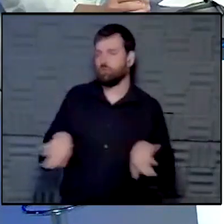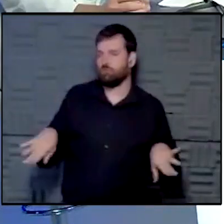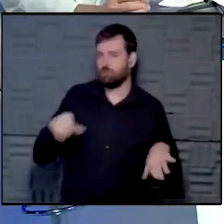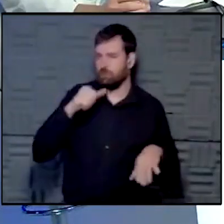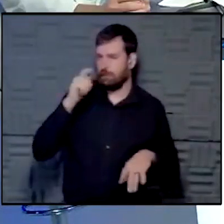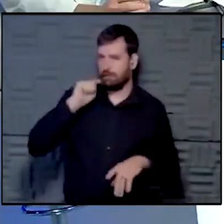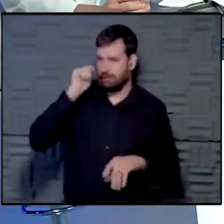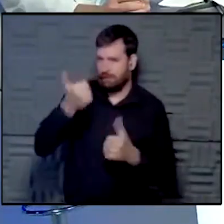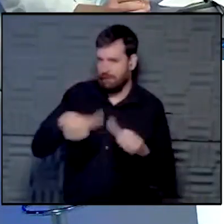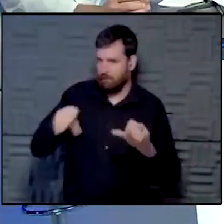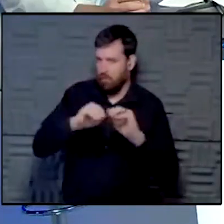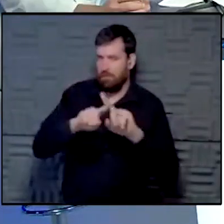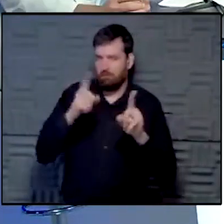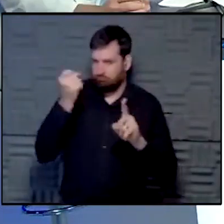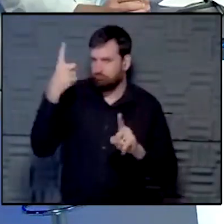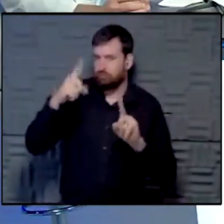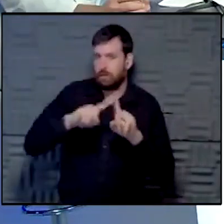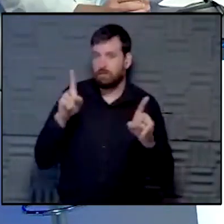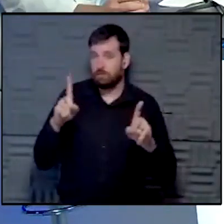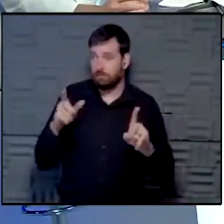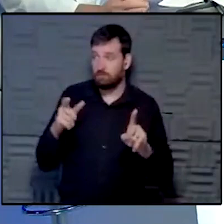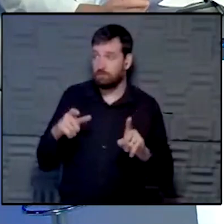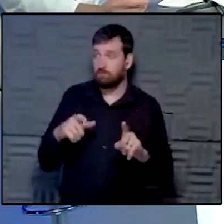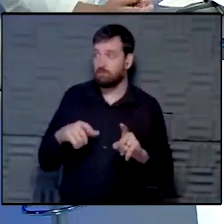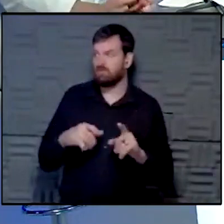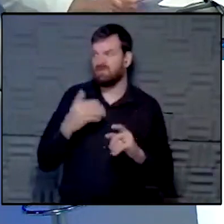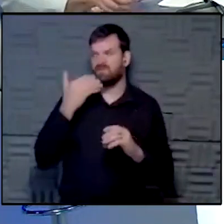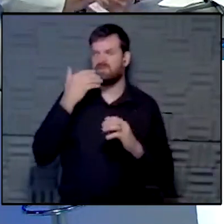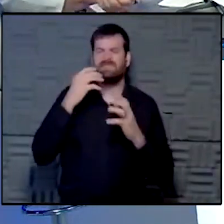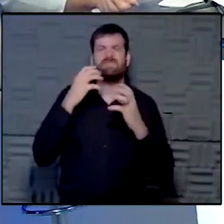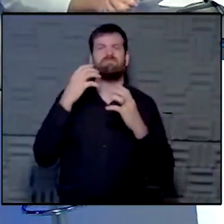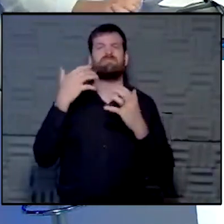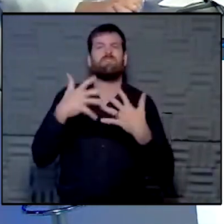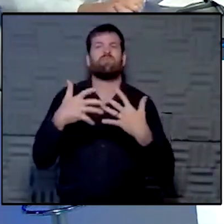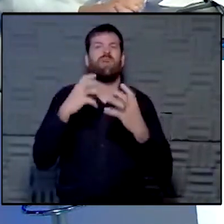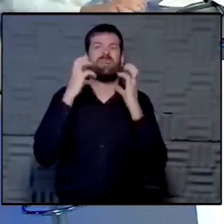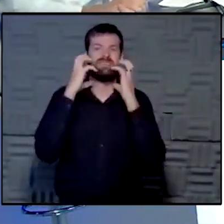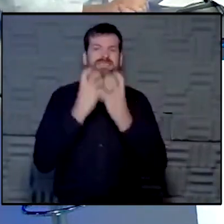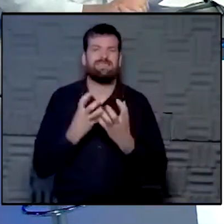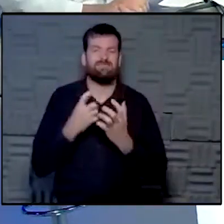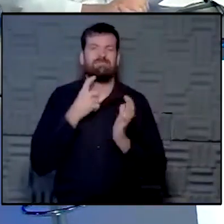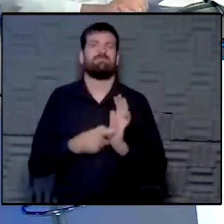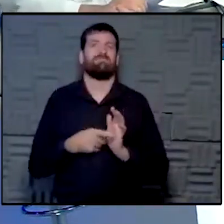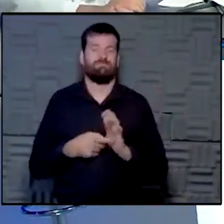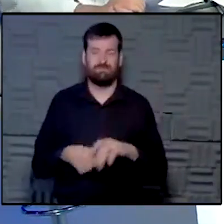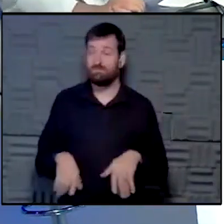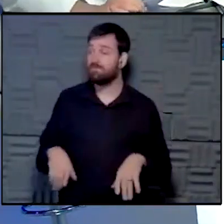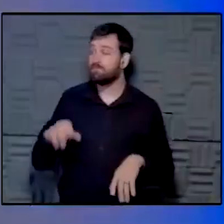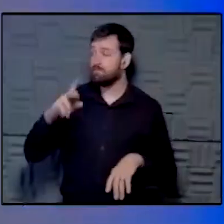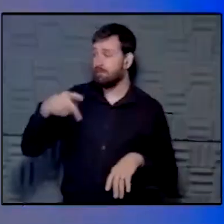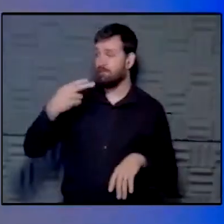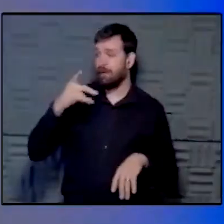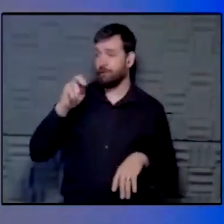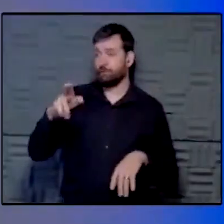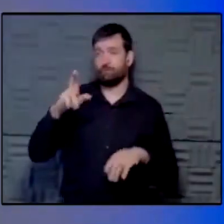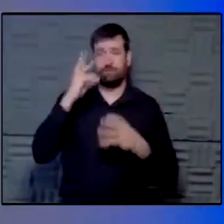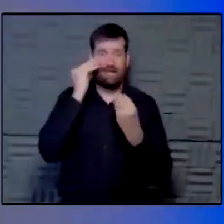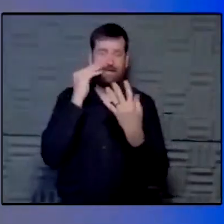longer adolescent, I understand. It's that great beard that gives that away. Sorry. No, I think, the Pfizer data was